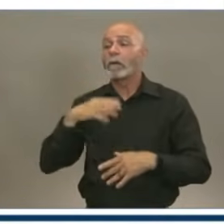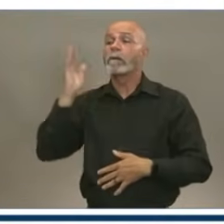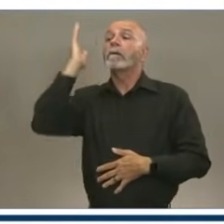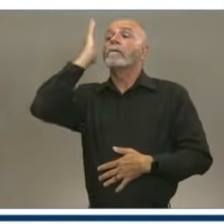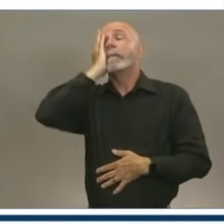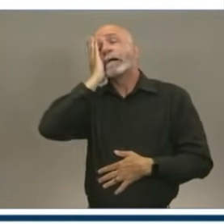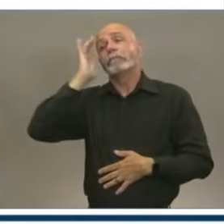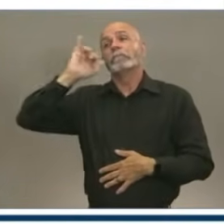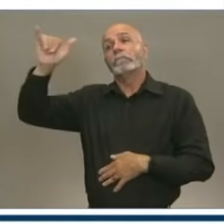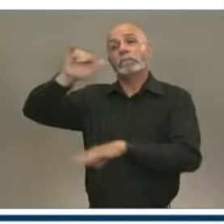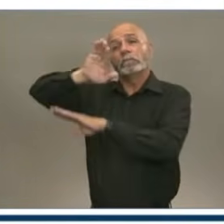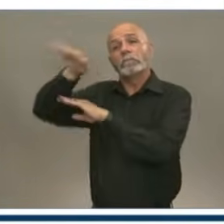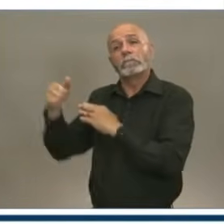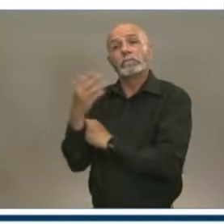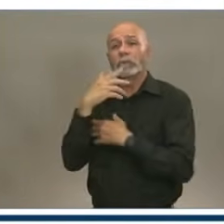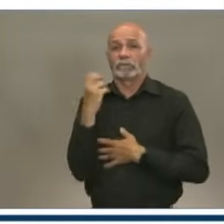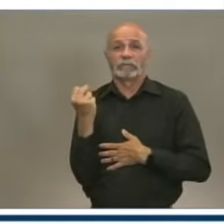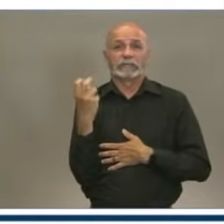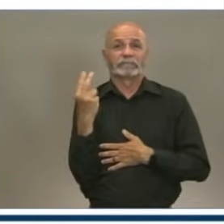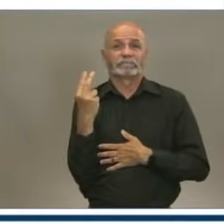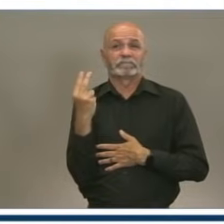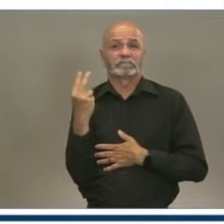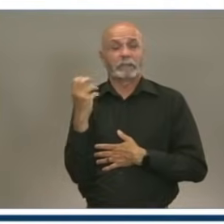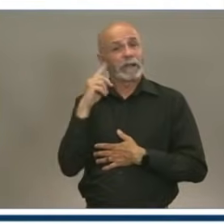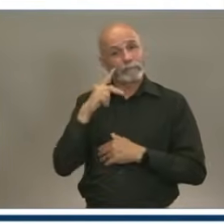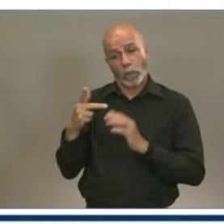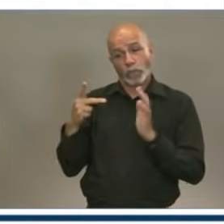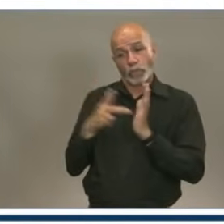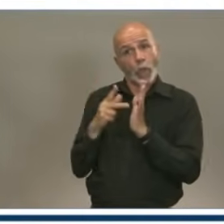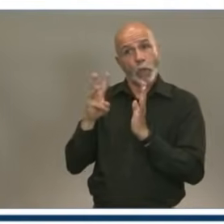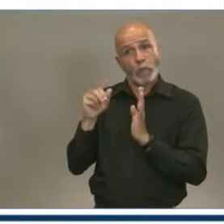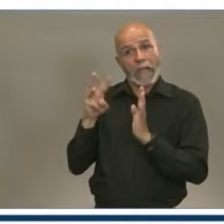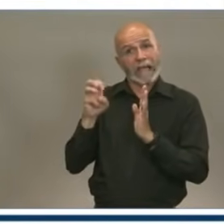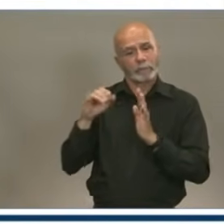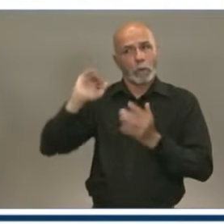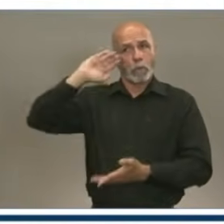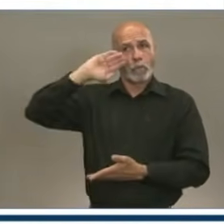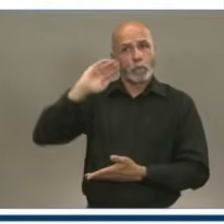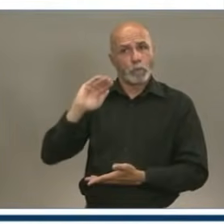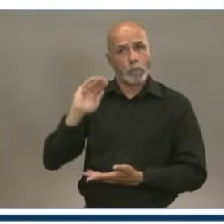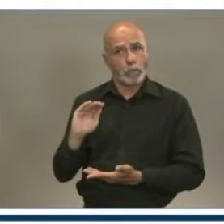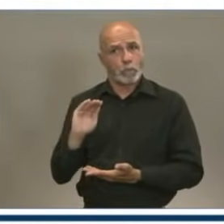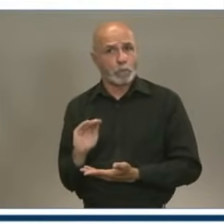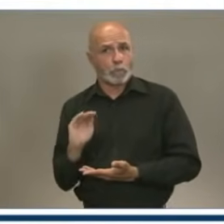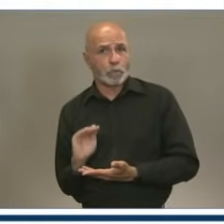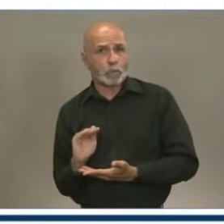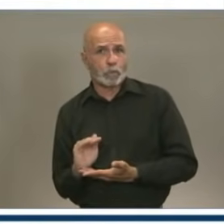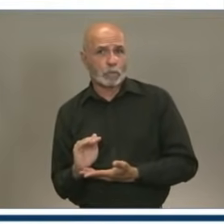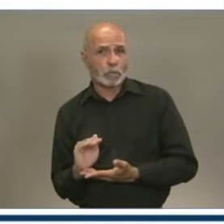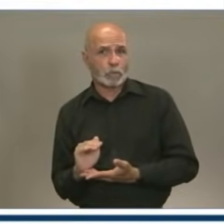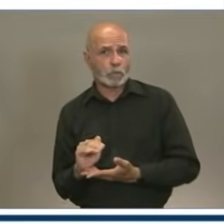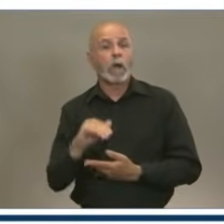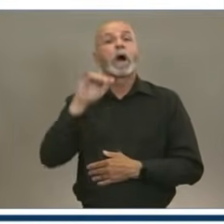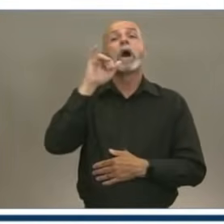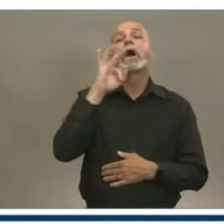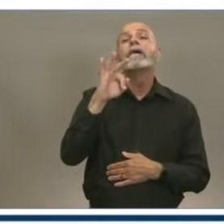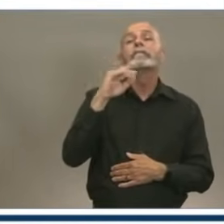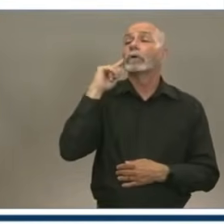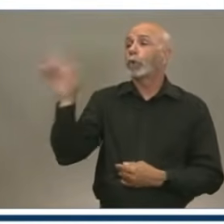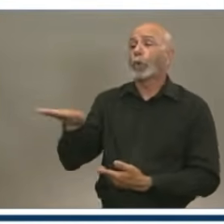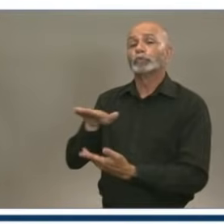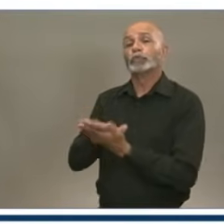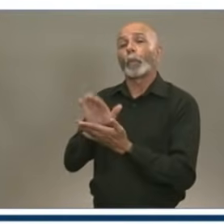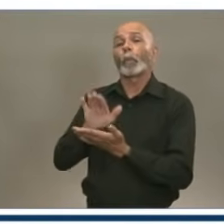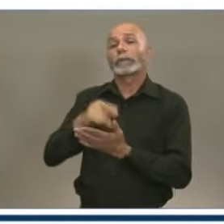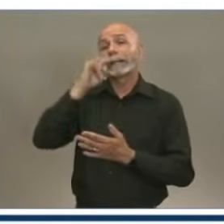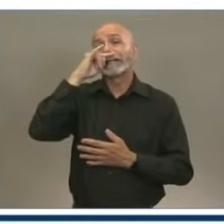of the third wave. If we were still having kids in school, we would be removing the masking for 10 and under in school. But lots